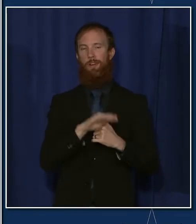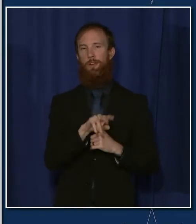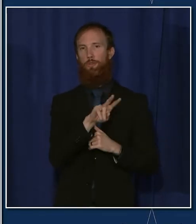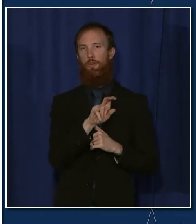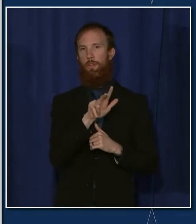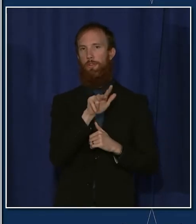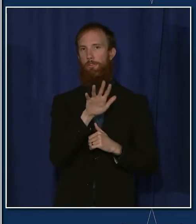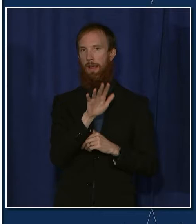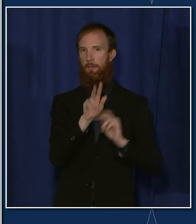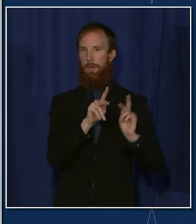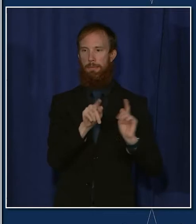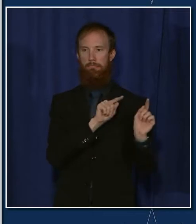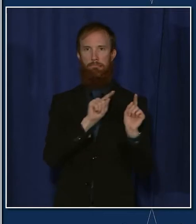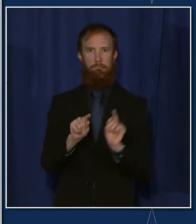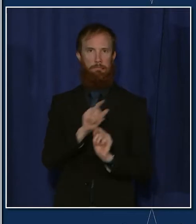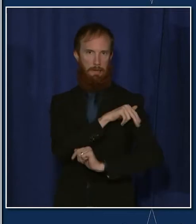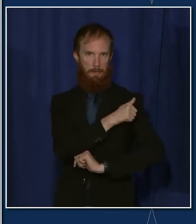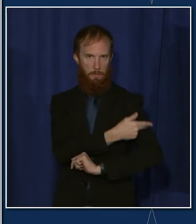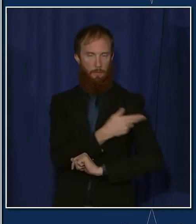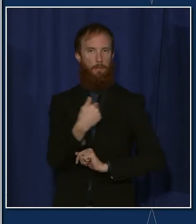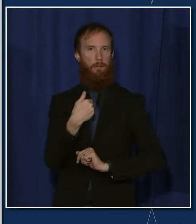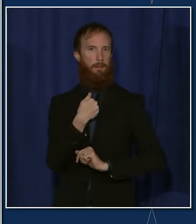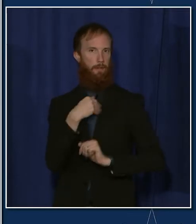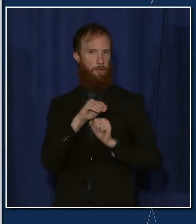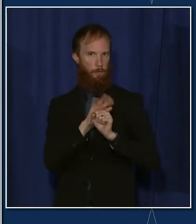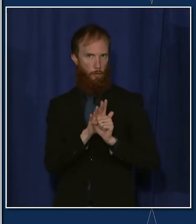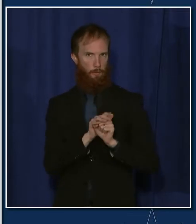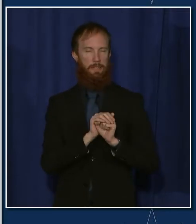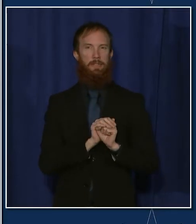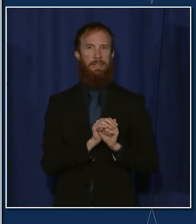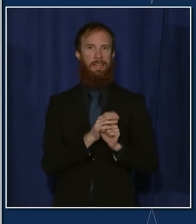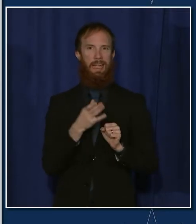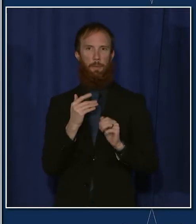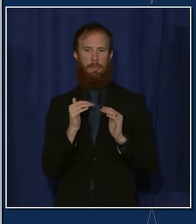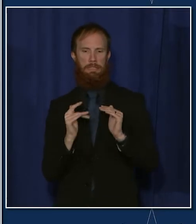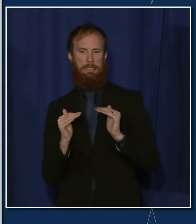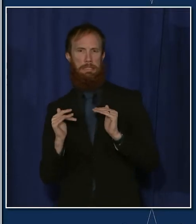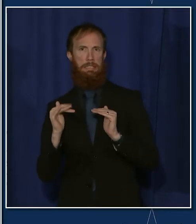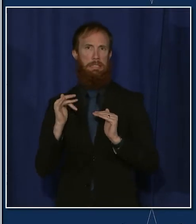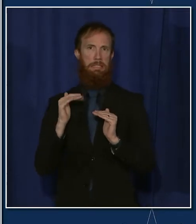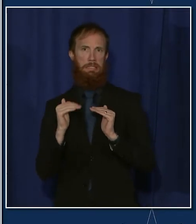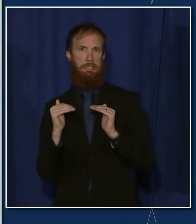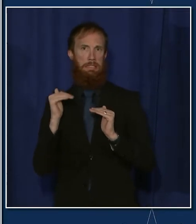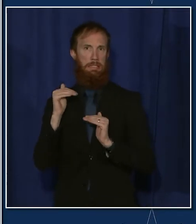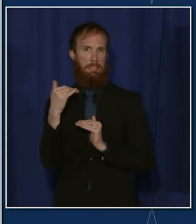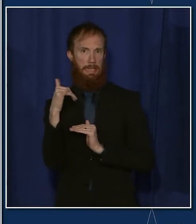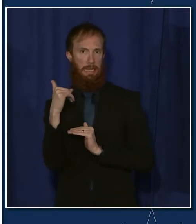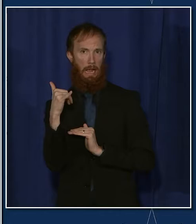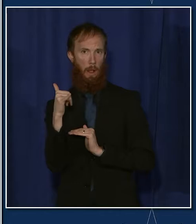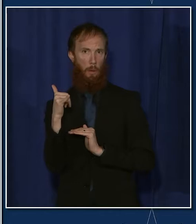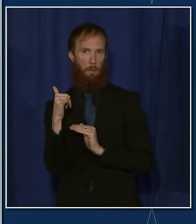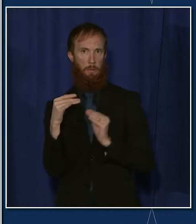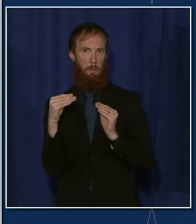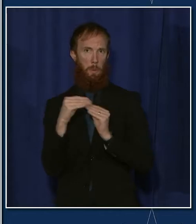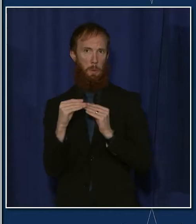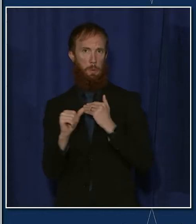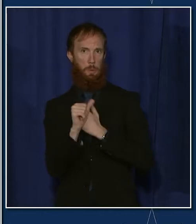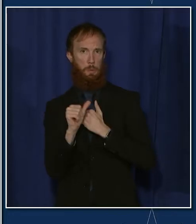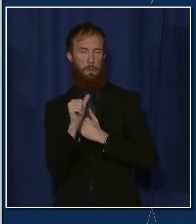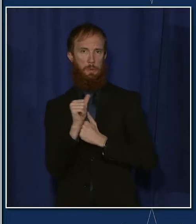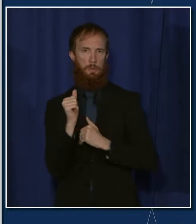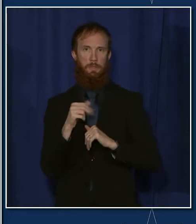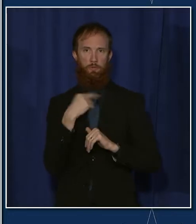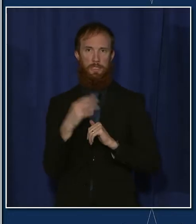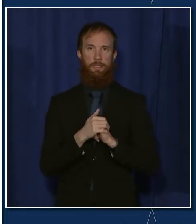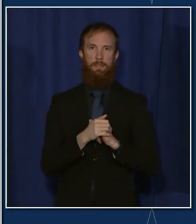Chicagoans hospitalized with COVID right now, and we're getting up toward the substantial risk there. It's been increasing every day. ICU